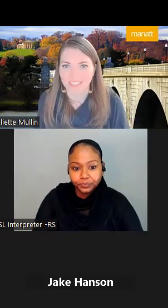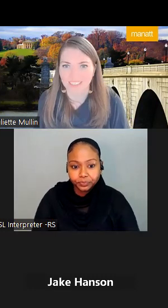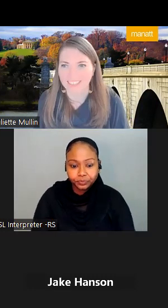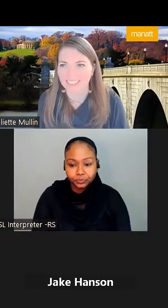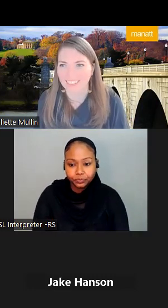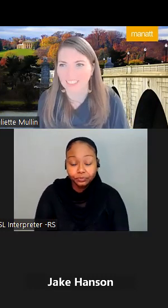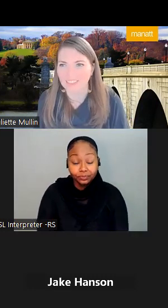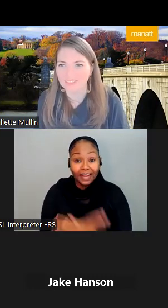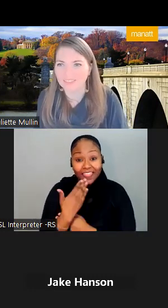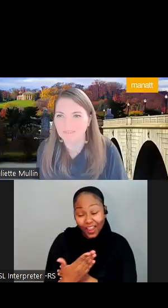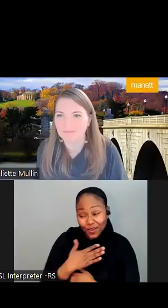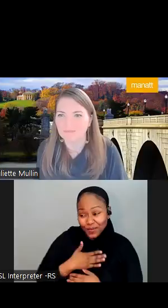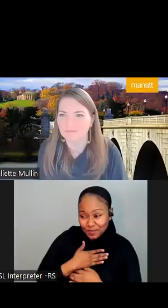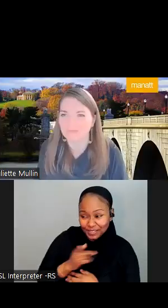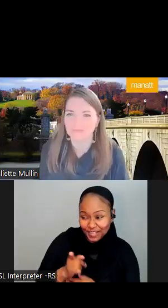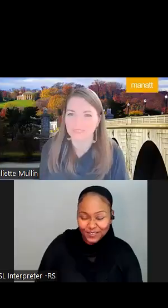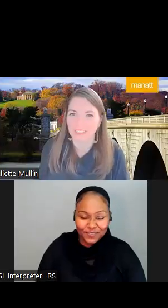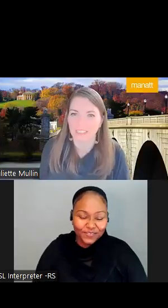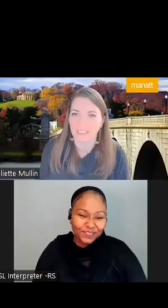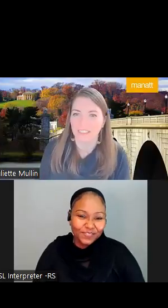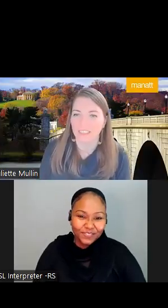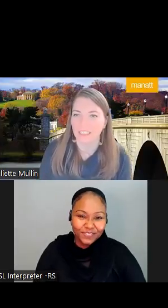Thank you. We appreciate that. Yeah.